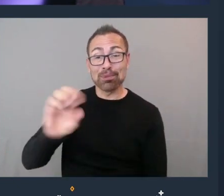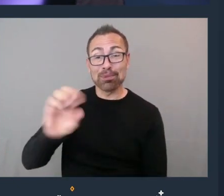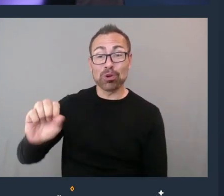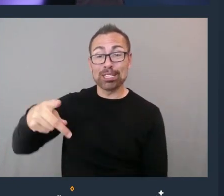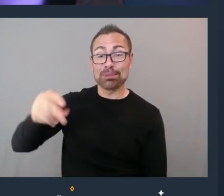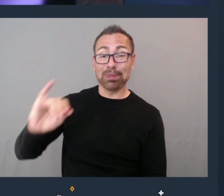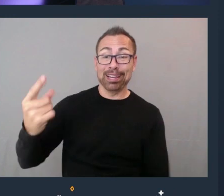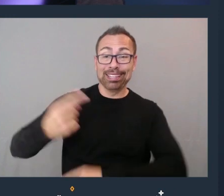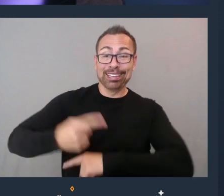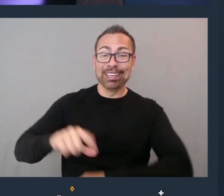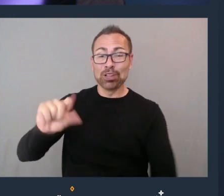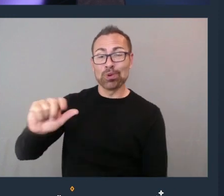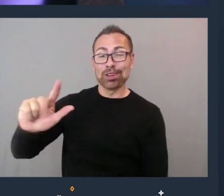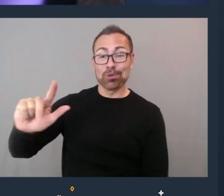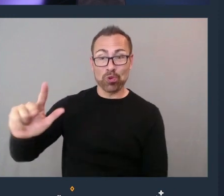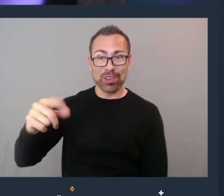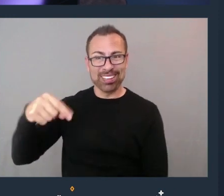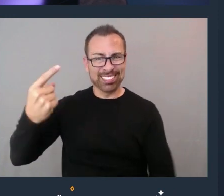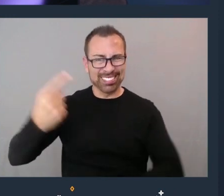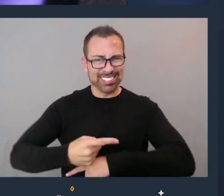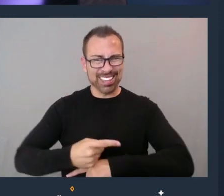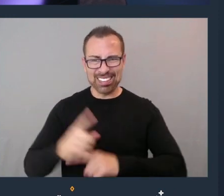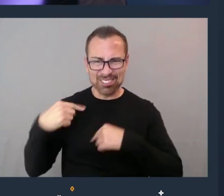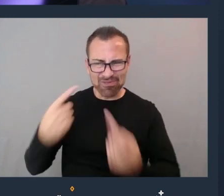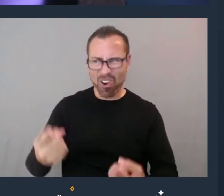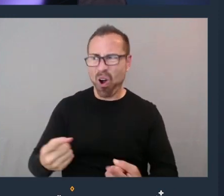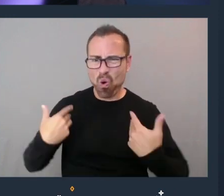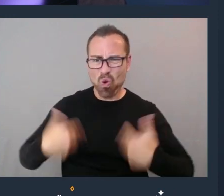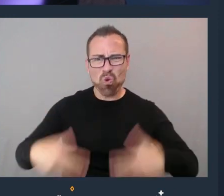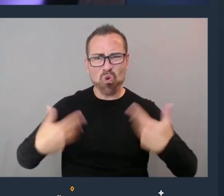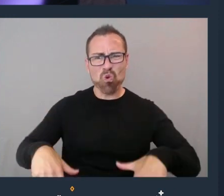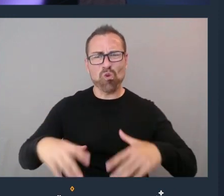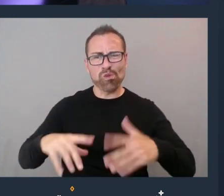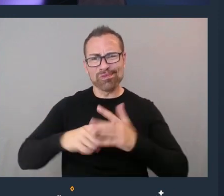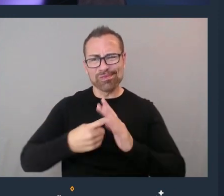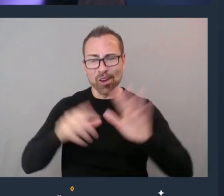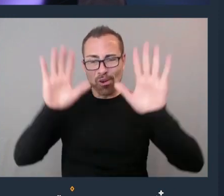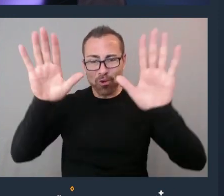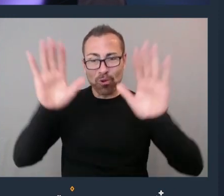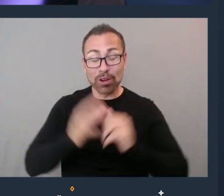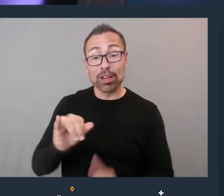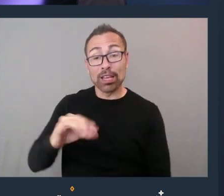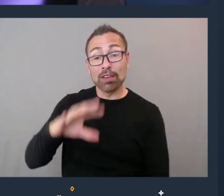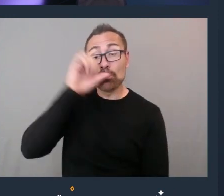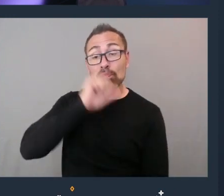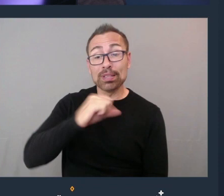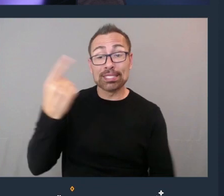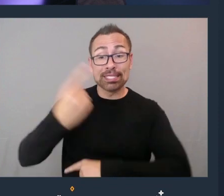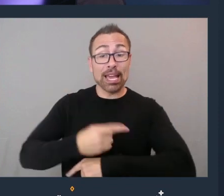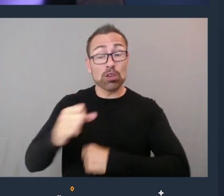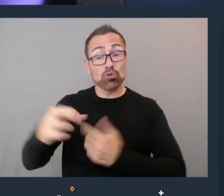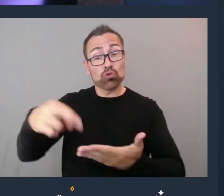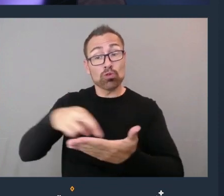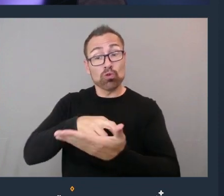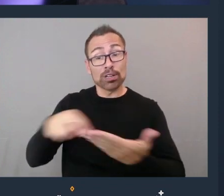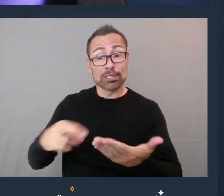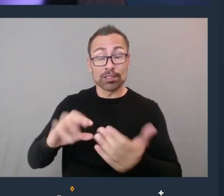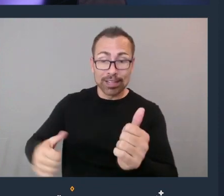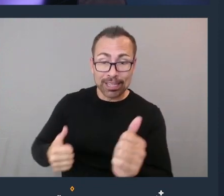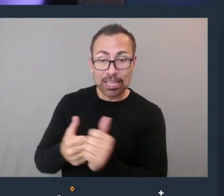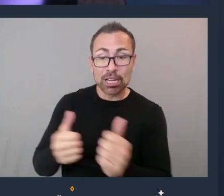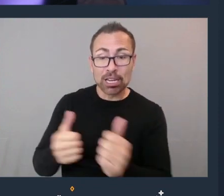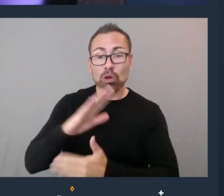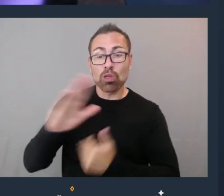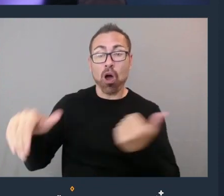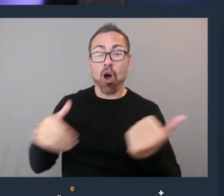great day. In case you missed the AWS Innovate event earlier today, be sure to register and catch up with all the on-demand sessions after today to